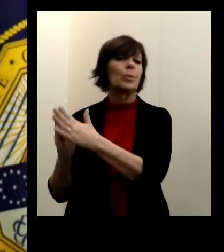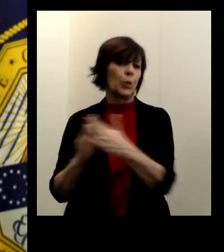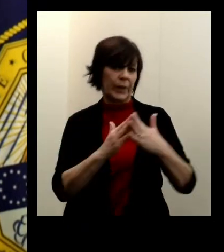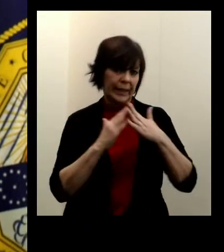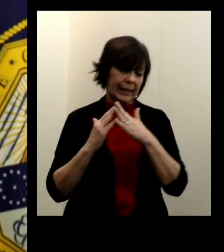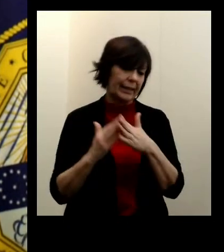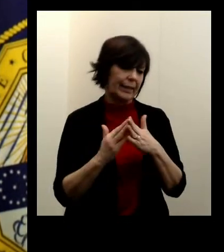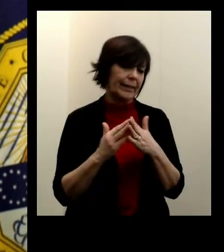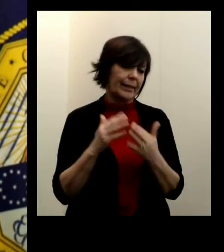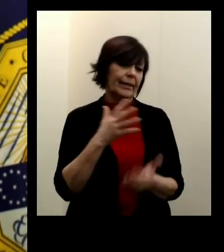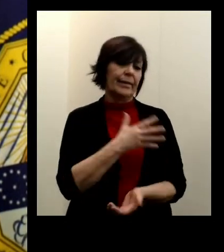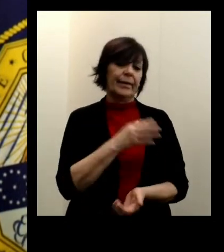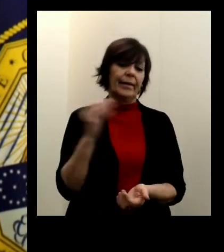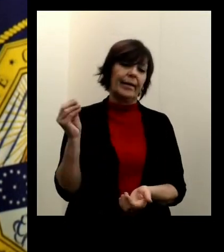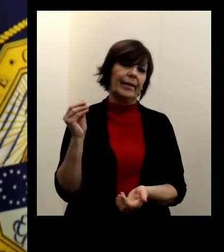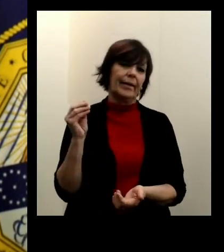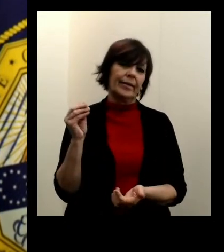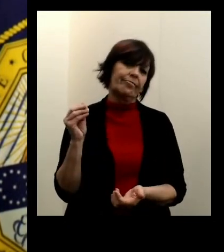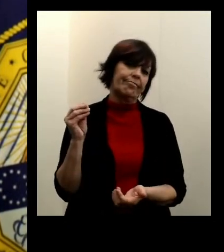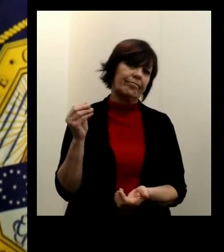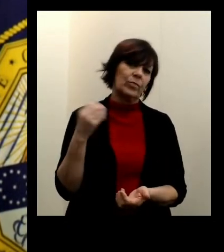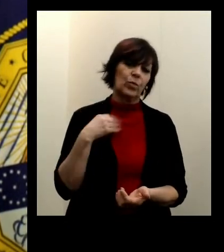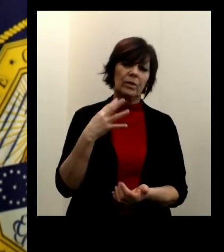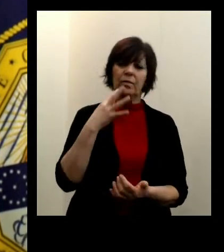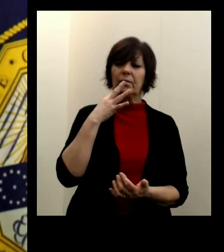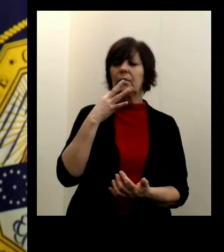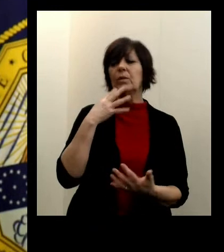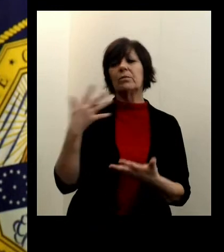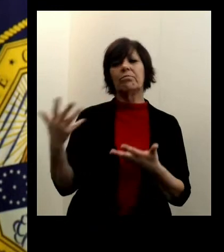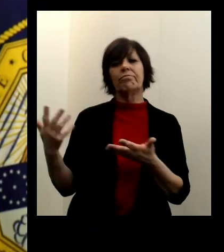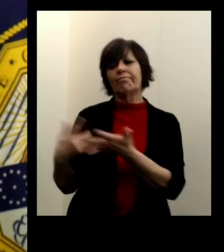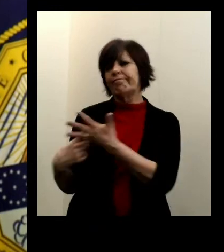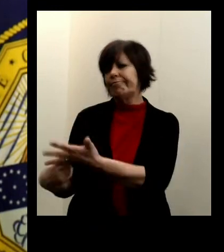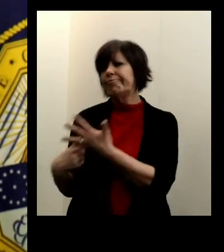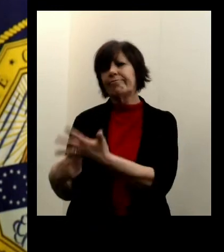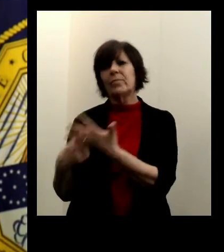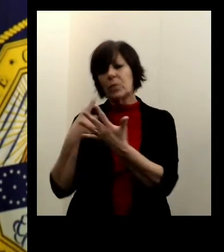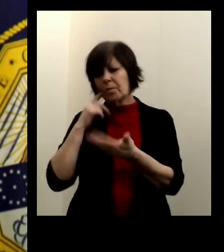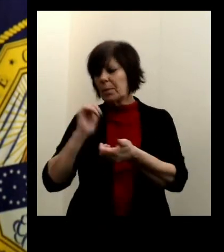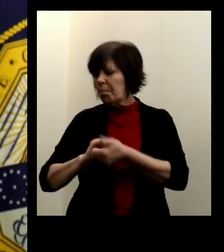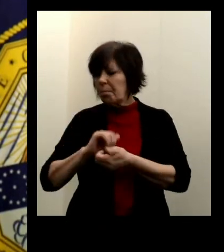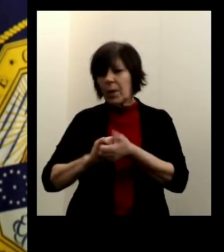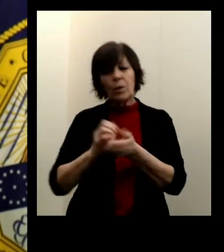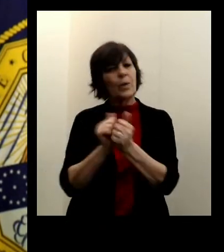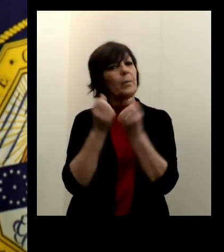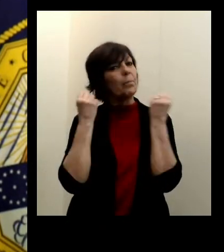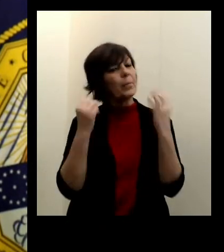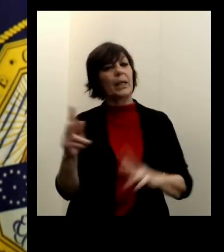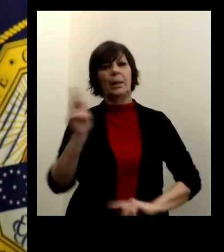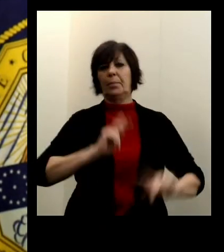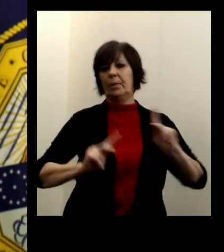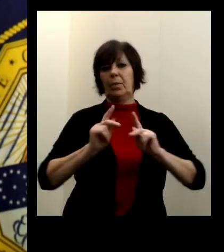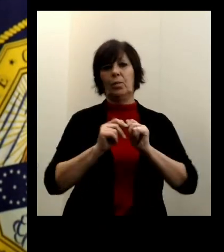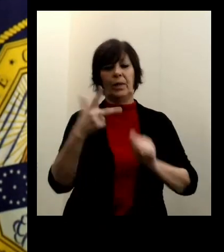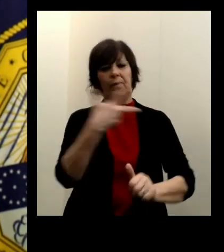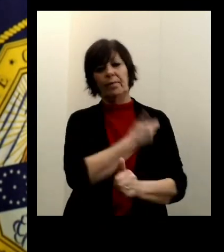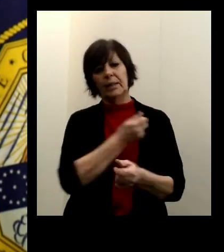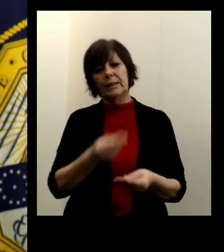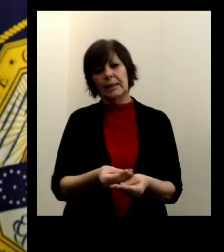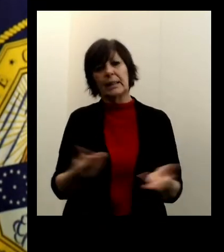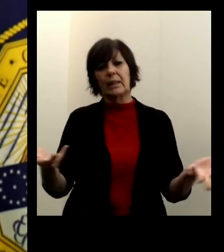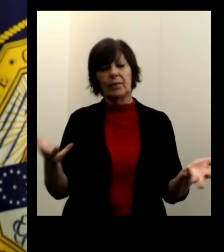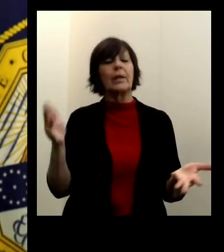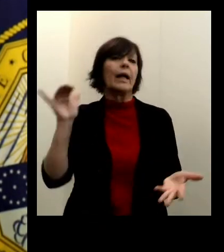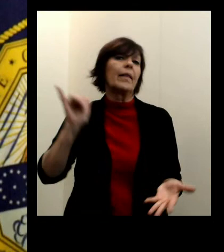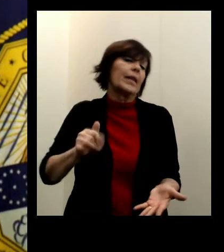that. And as I said, we've talked for a long time now that we're going to be partnering with many other people with regards to vaccine delivery. And that's